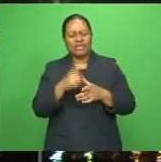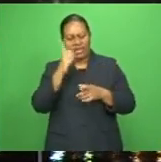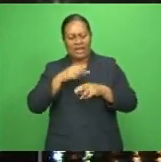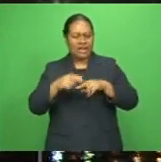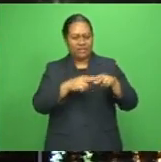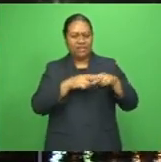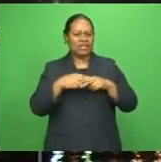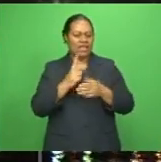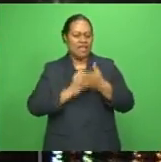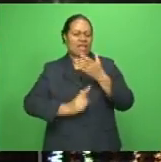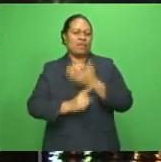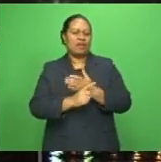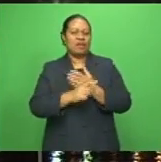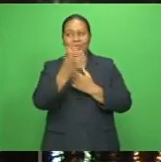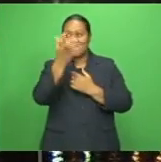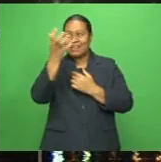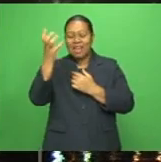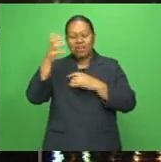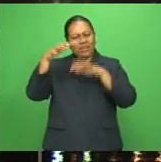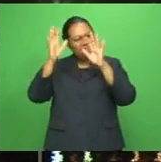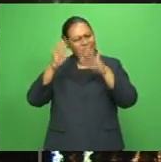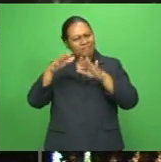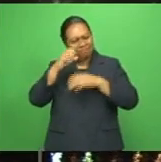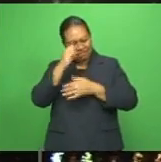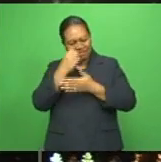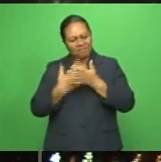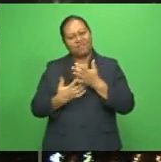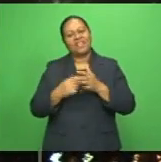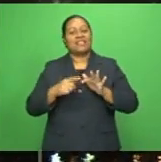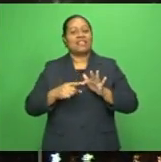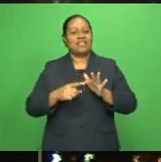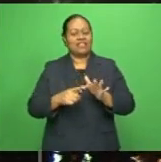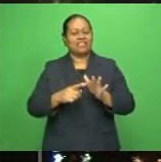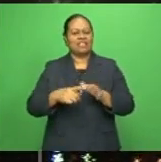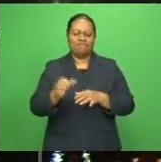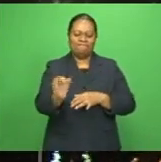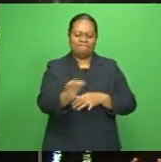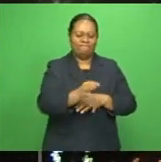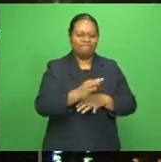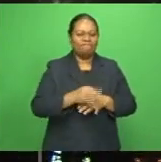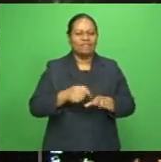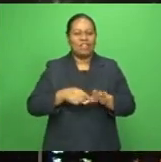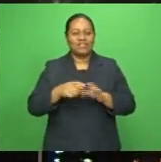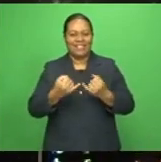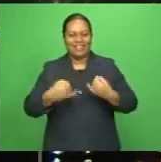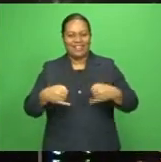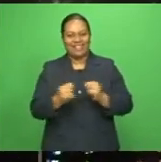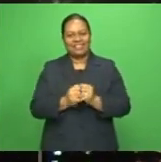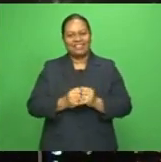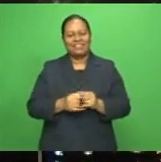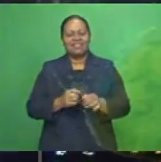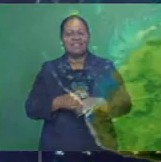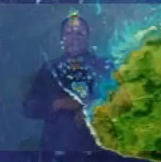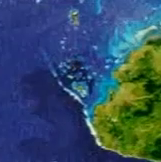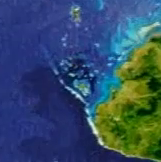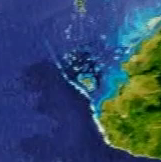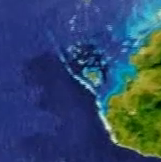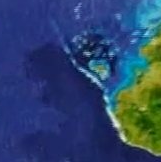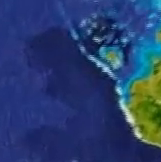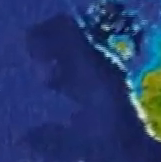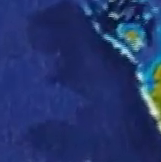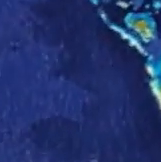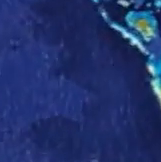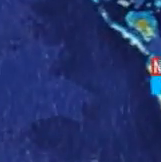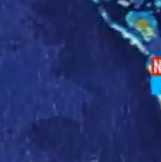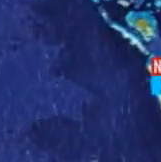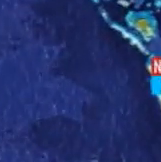group. Cloudy periods with brief showers were experienced over the eastern and interior parts of the larger islands, fine elsewhere. Taking a look at